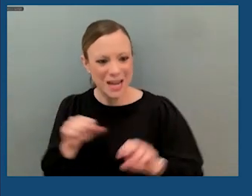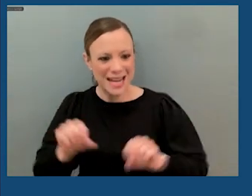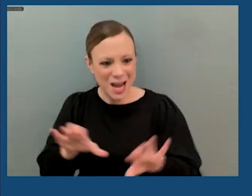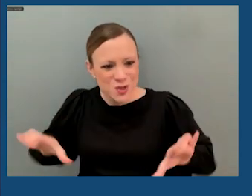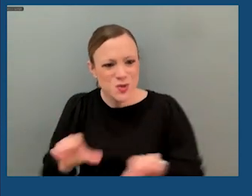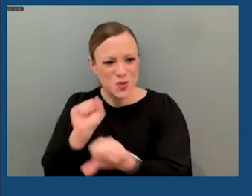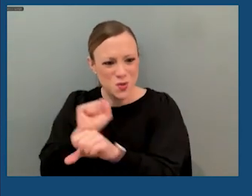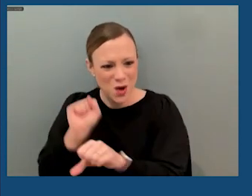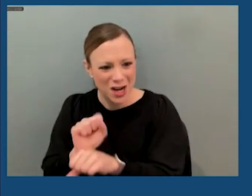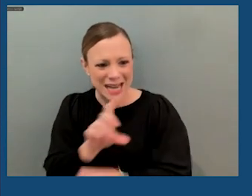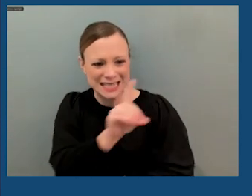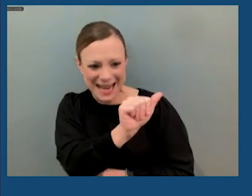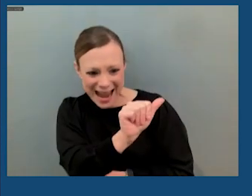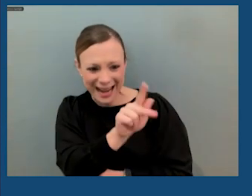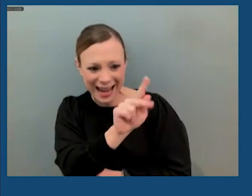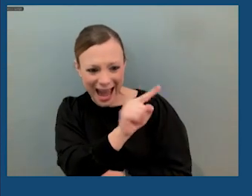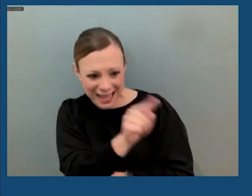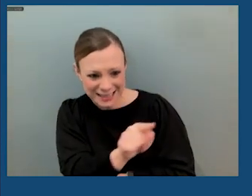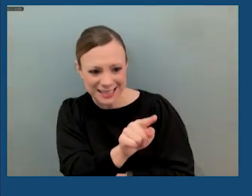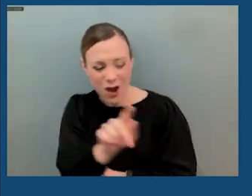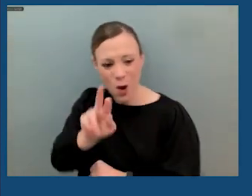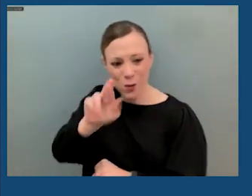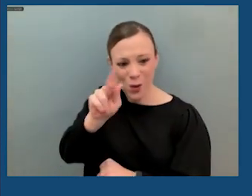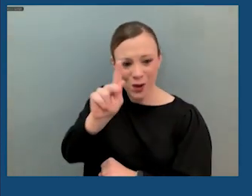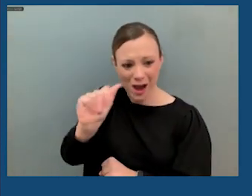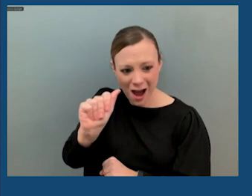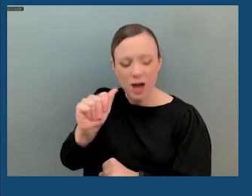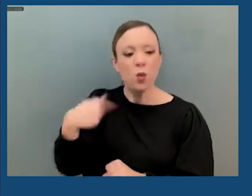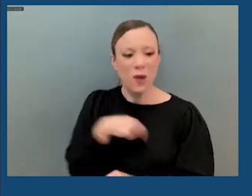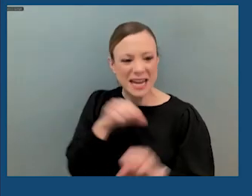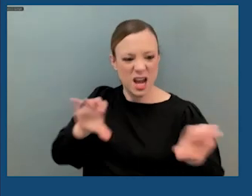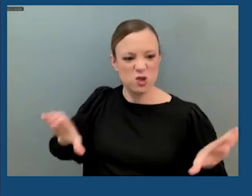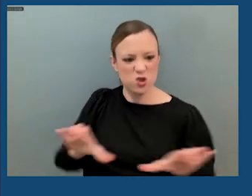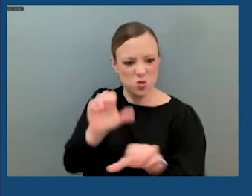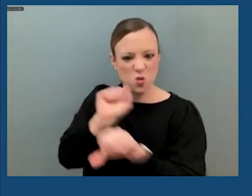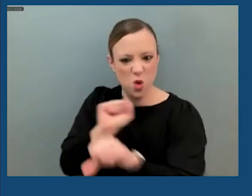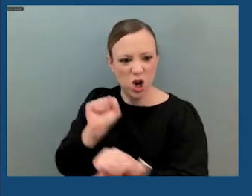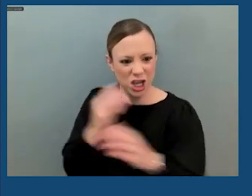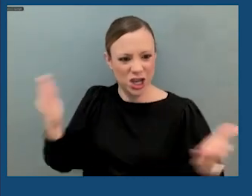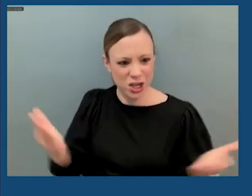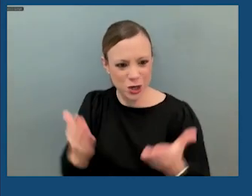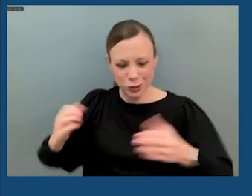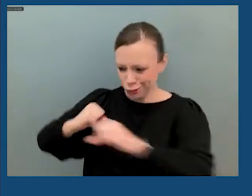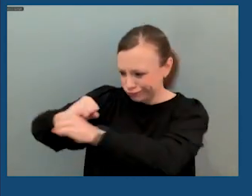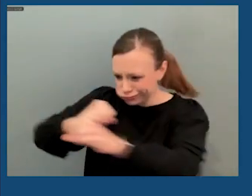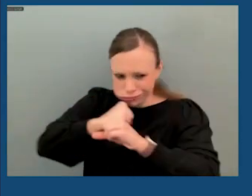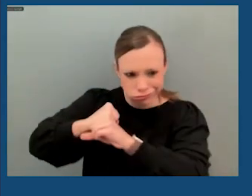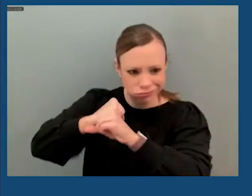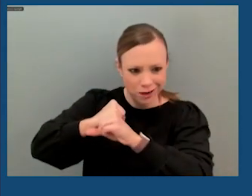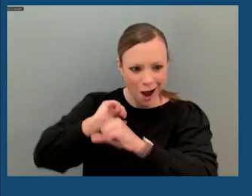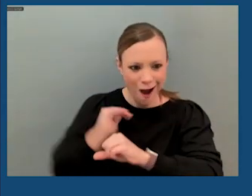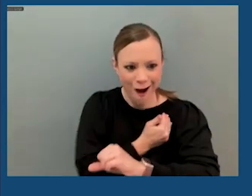we need to do in our offices to help continue to keep us safe. So thank you so much.